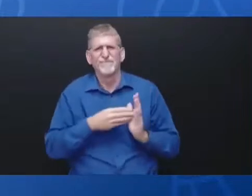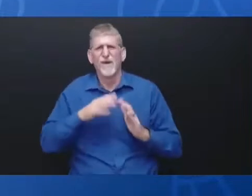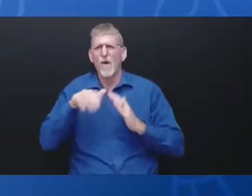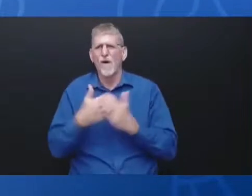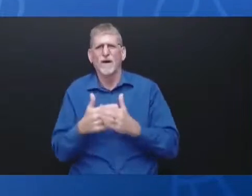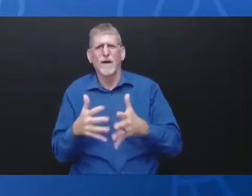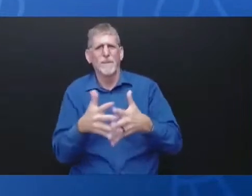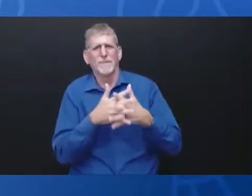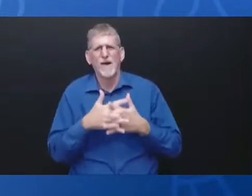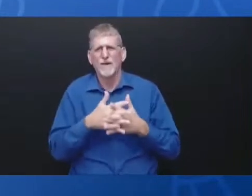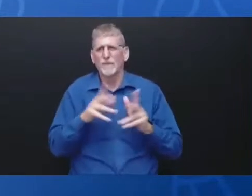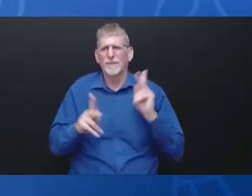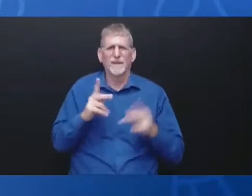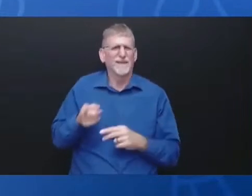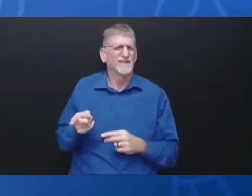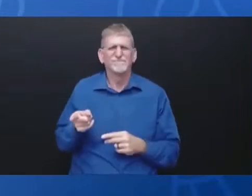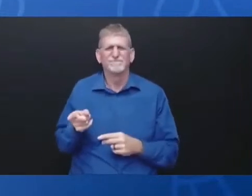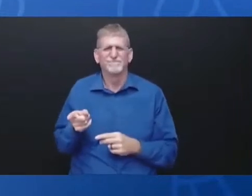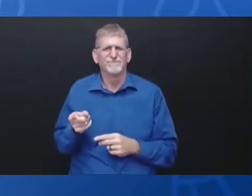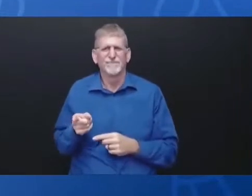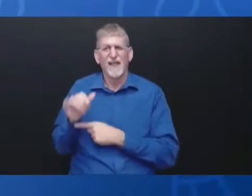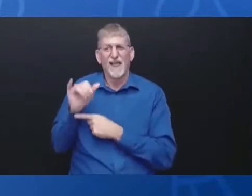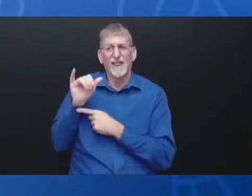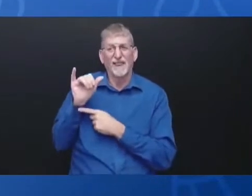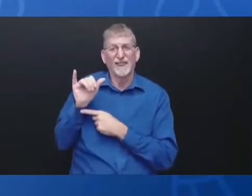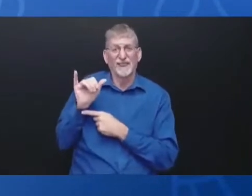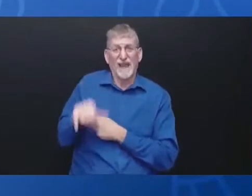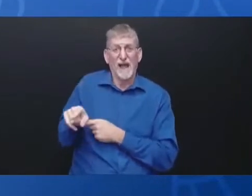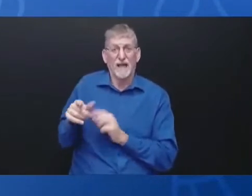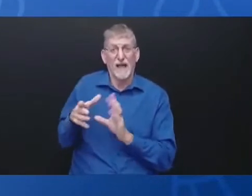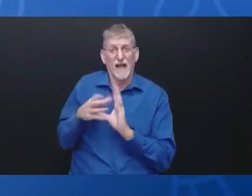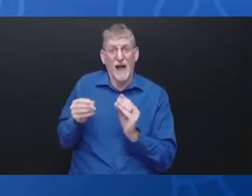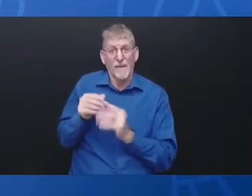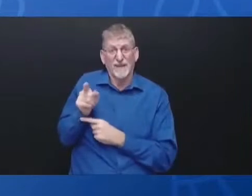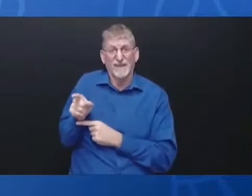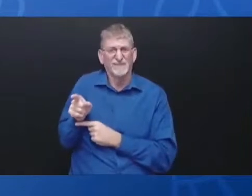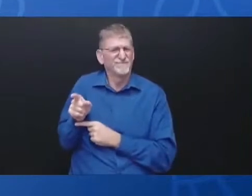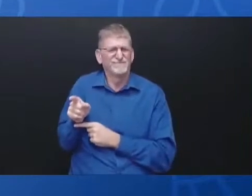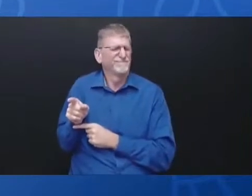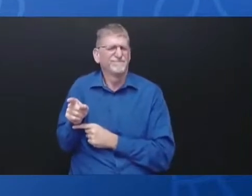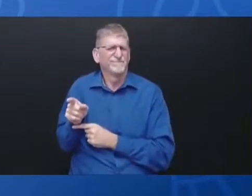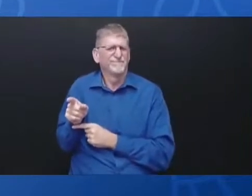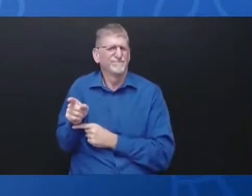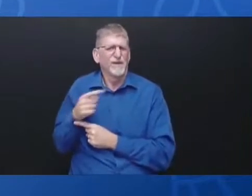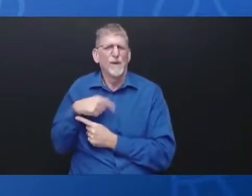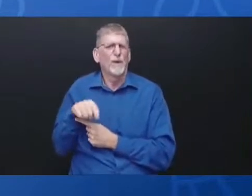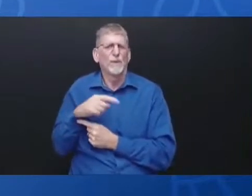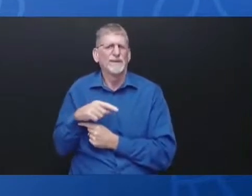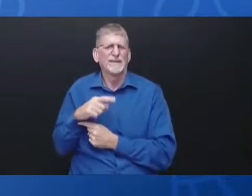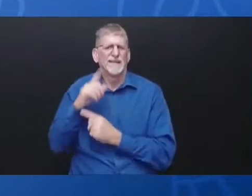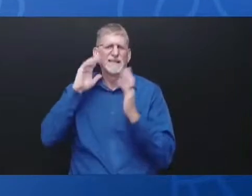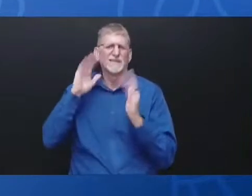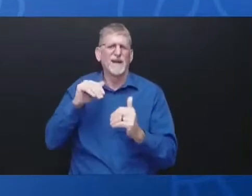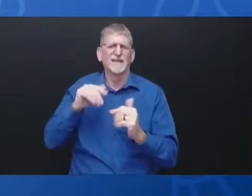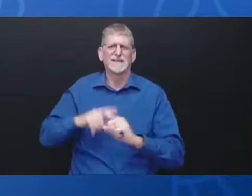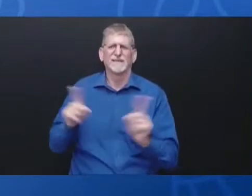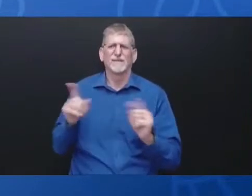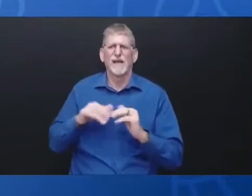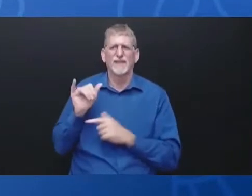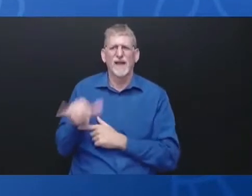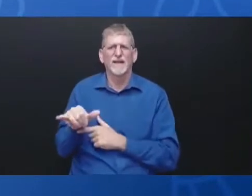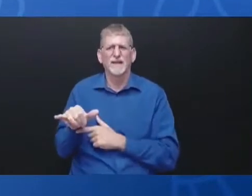at the very least, what we should expect is a standard of some